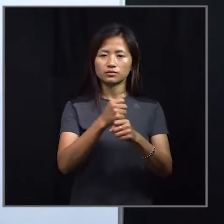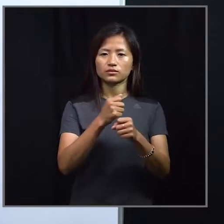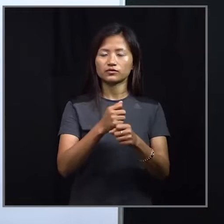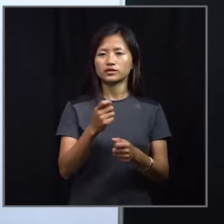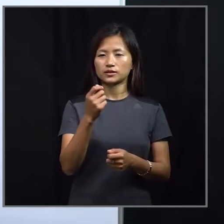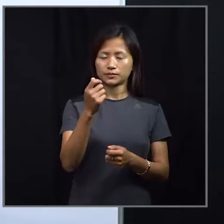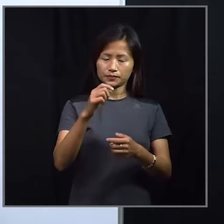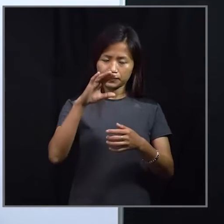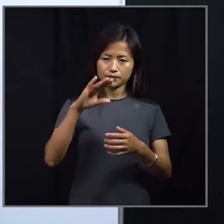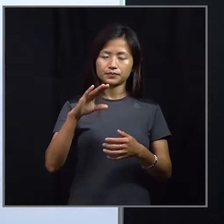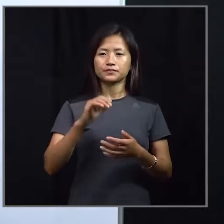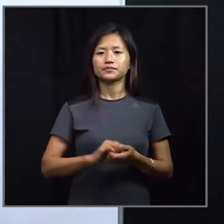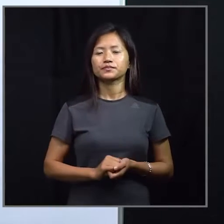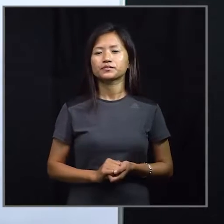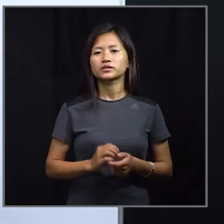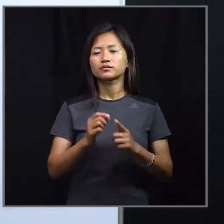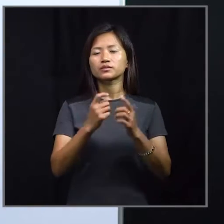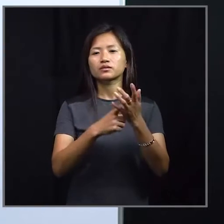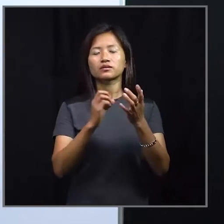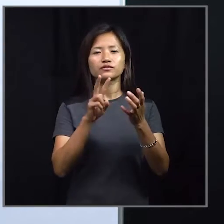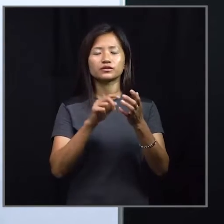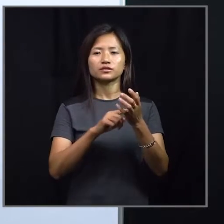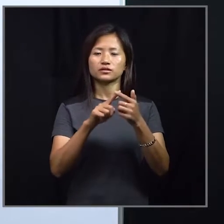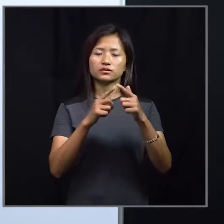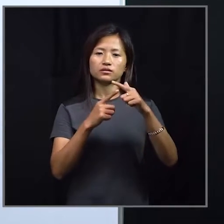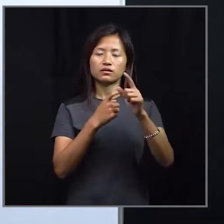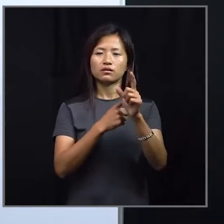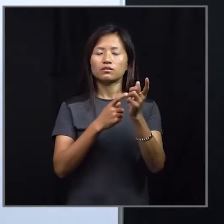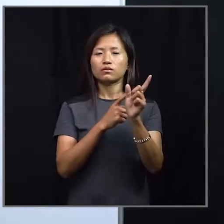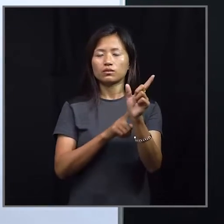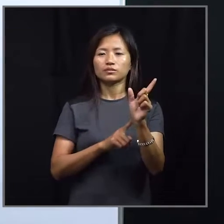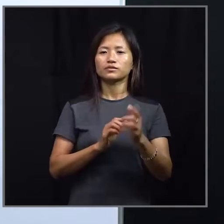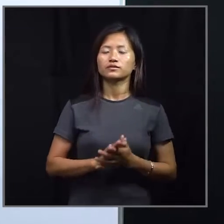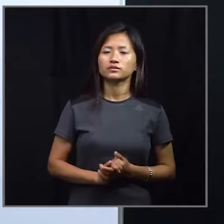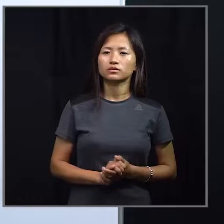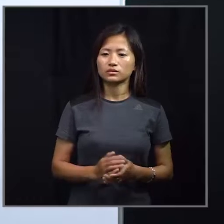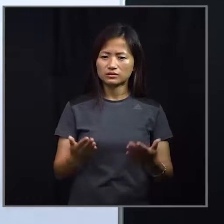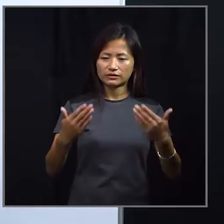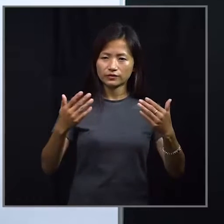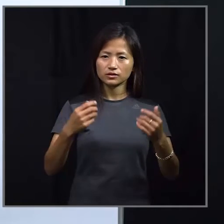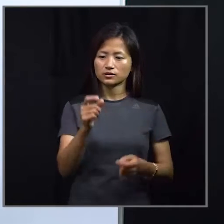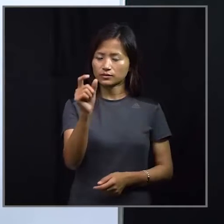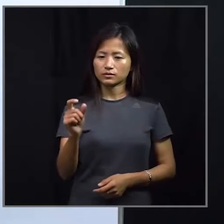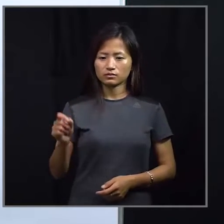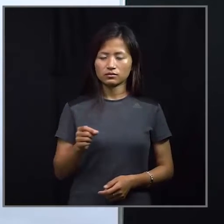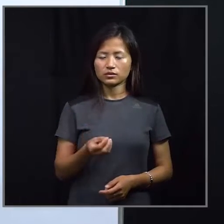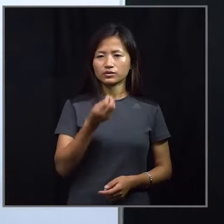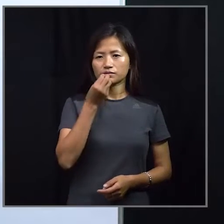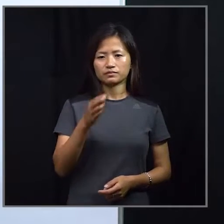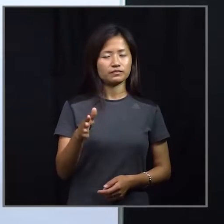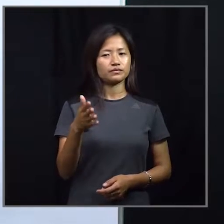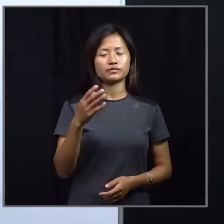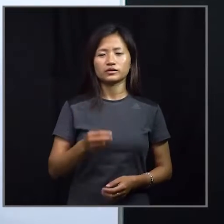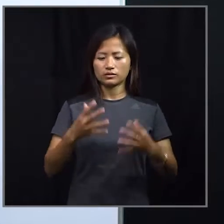poverty. Poverty is a social phenomena which affects the people. No food, no clothing, no